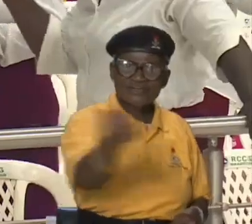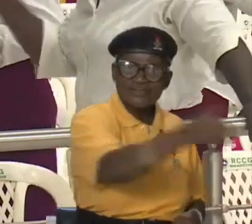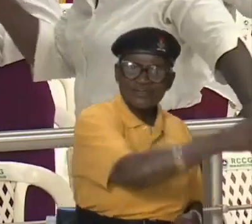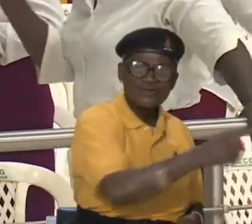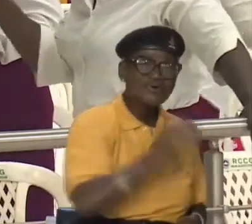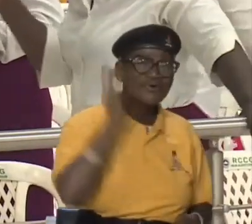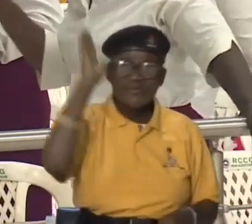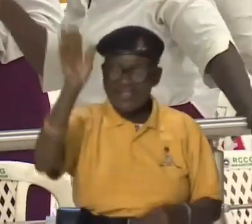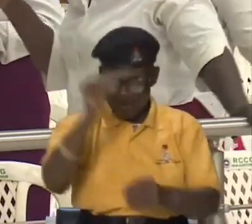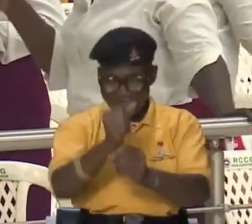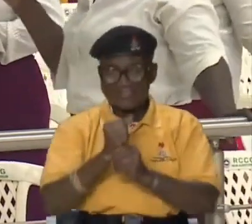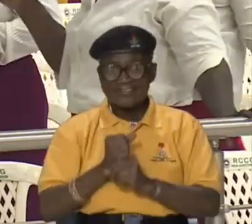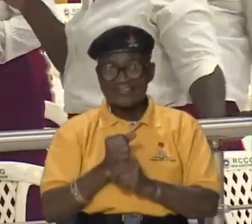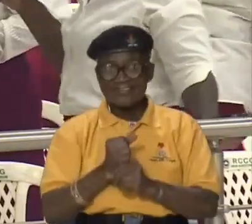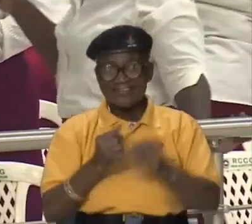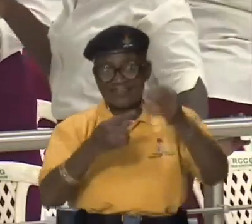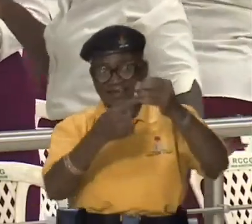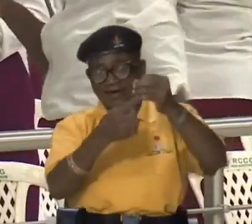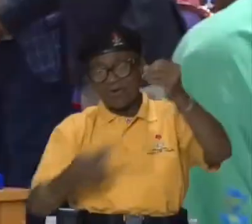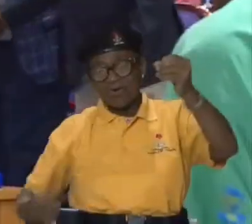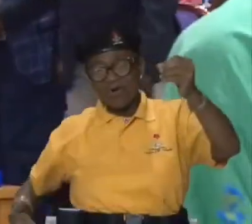tonight.